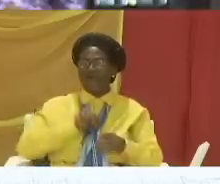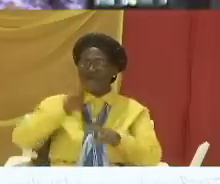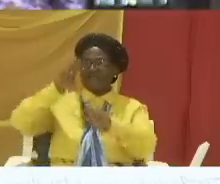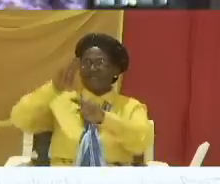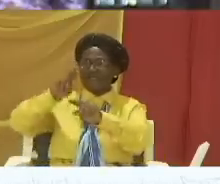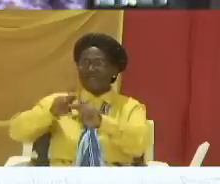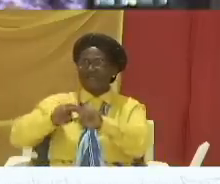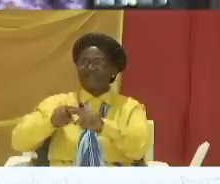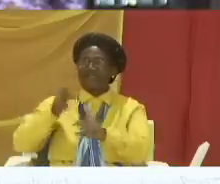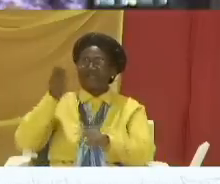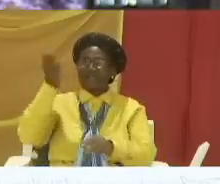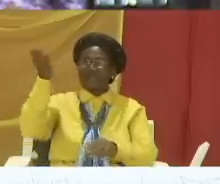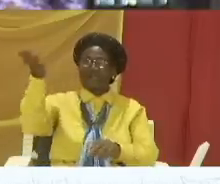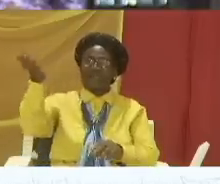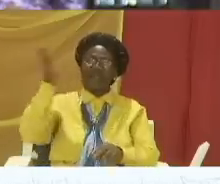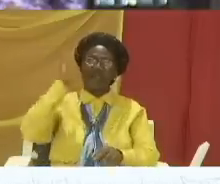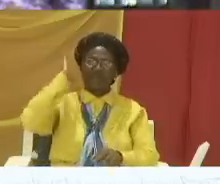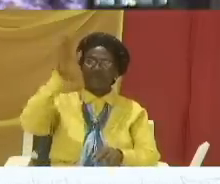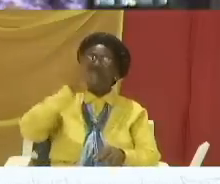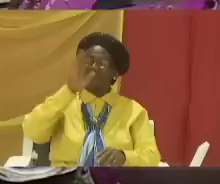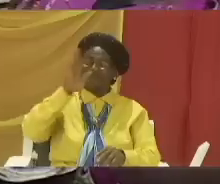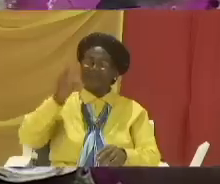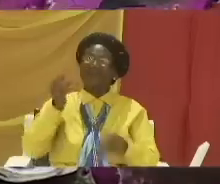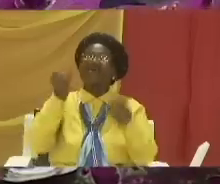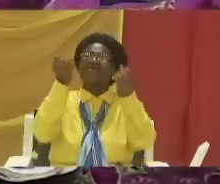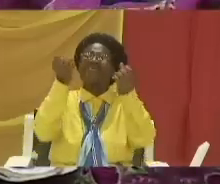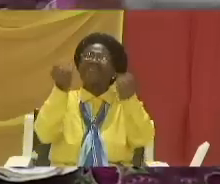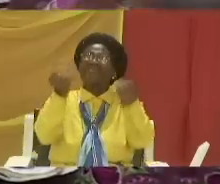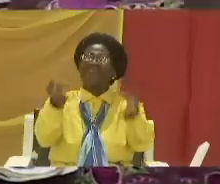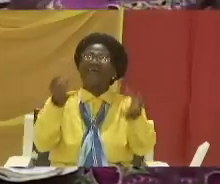there will be many healings here tonight.